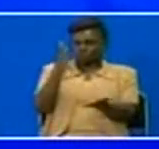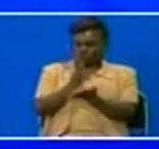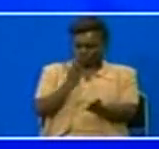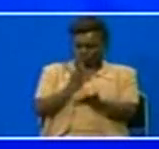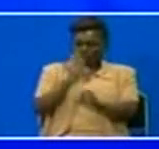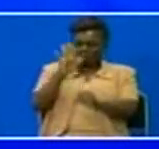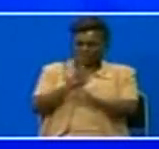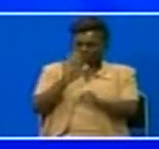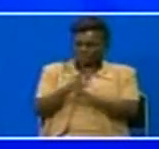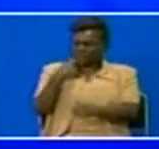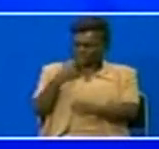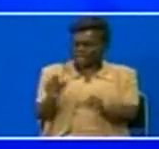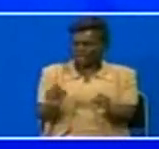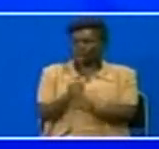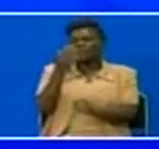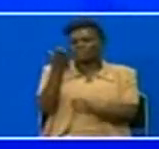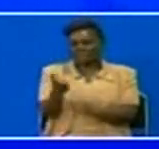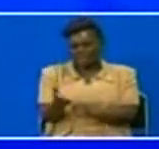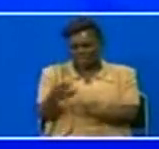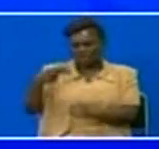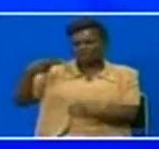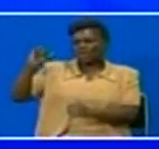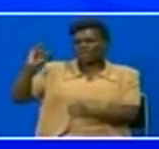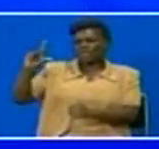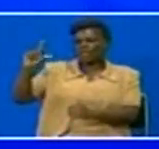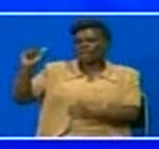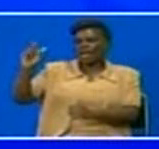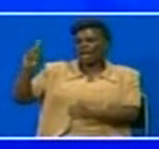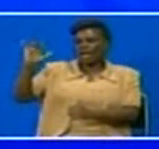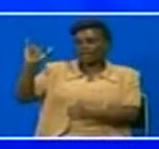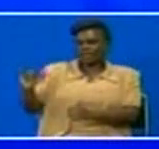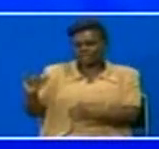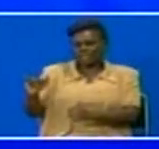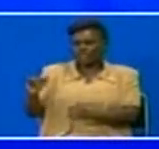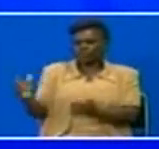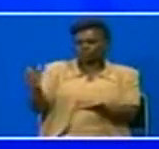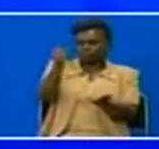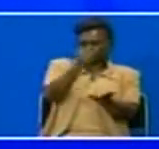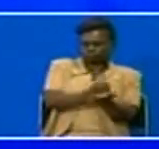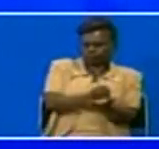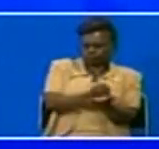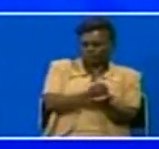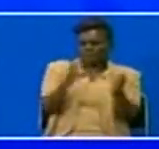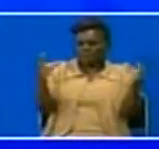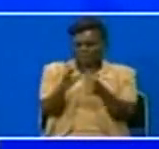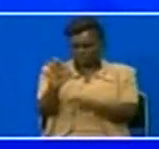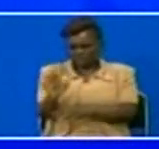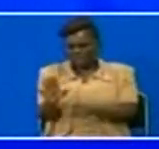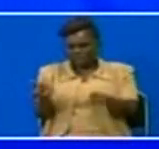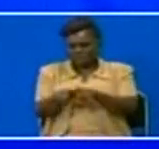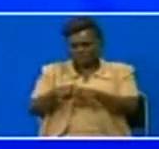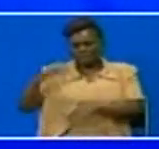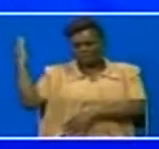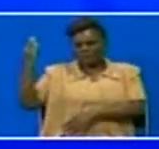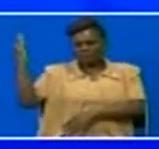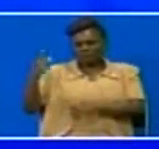lot to say about what went on there with Hillary Clinton getting the historic nomination of her party and the great speeches from